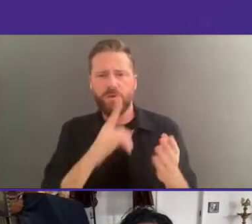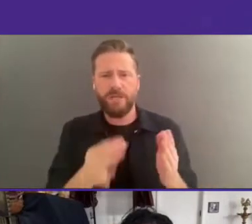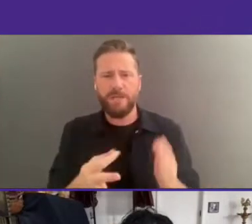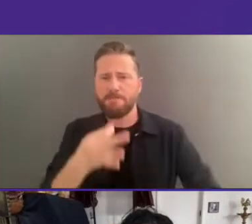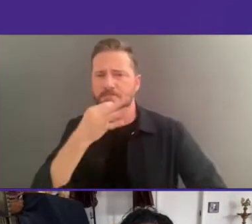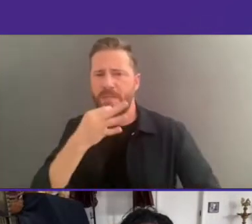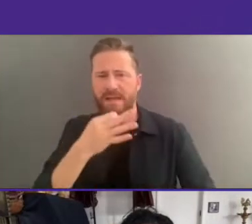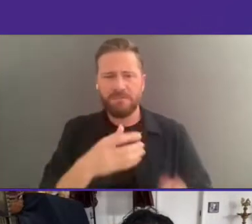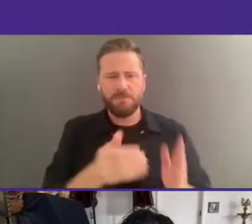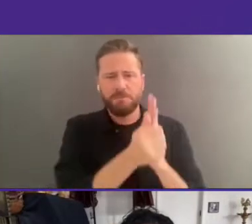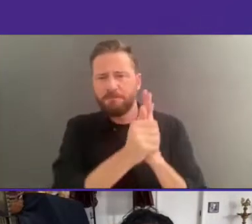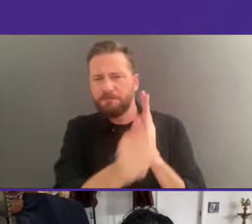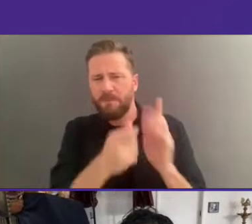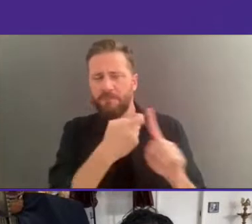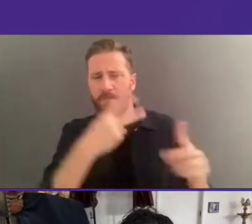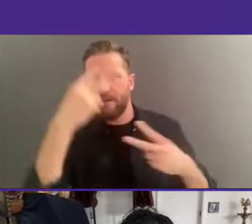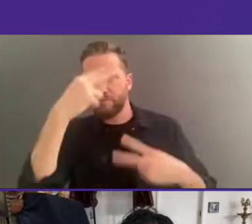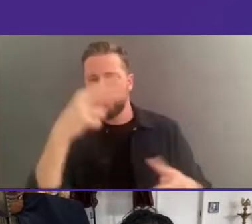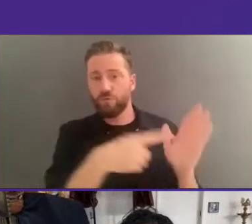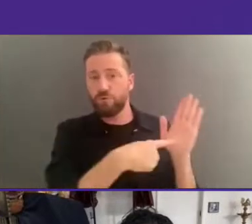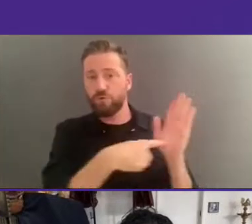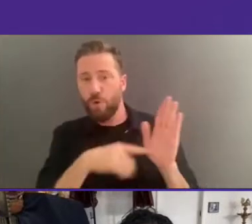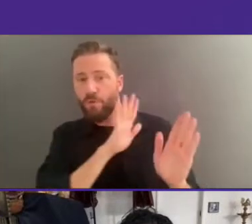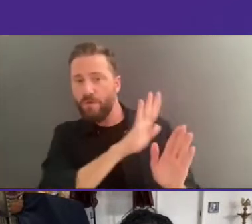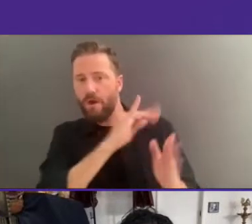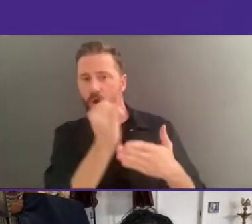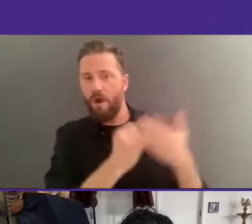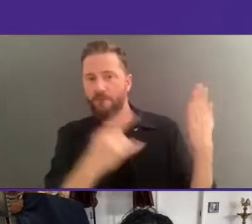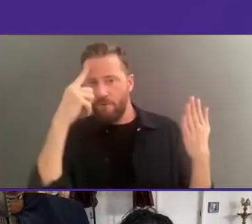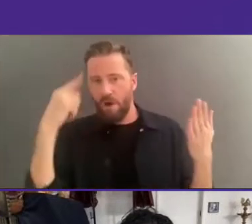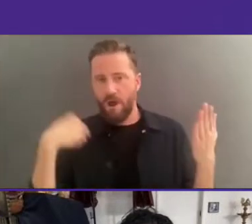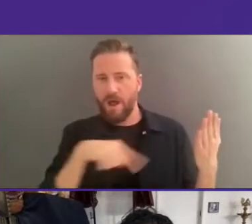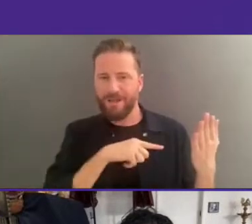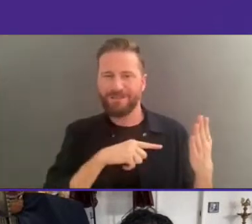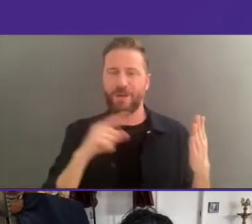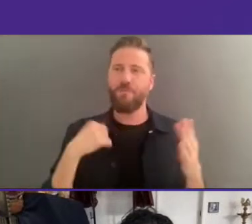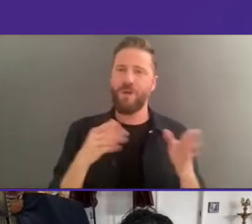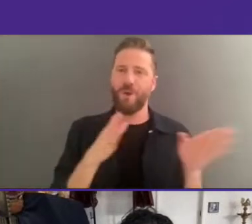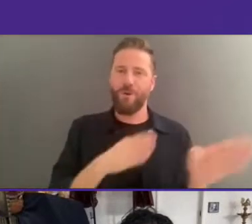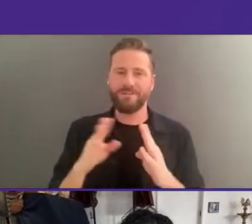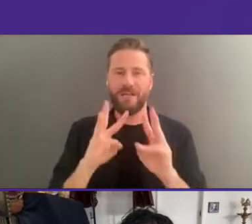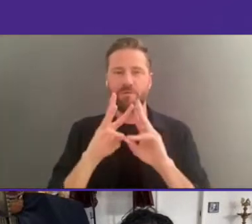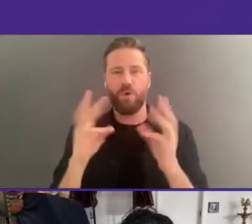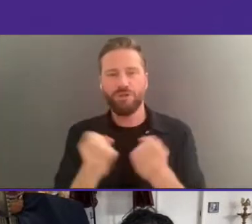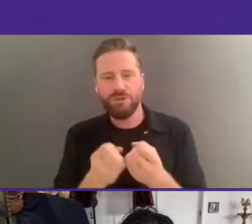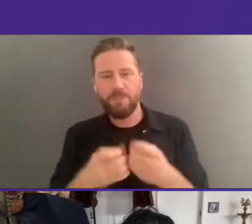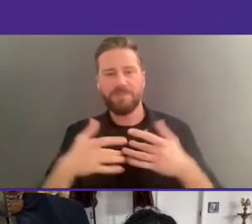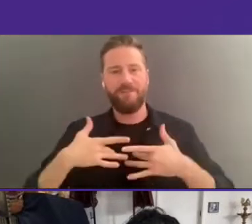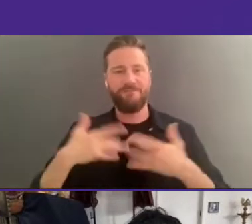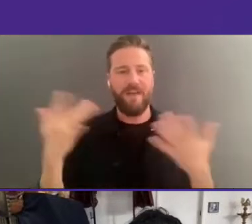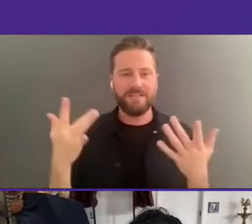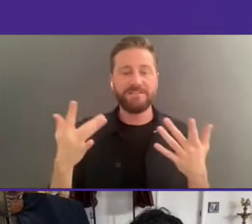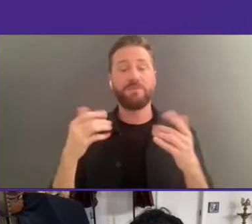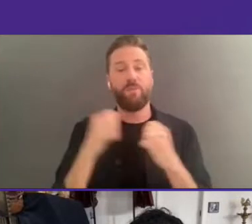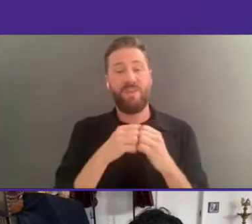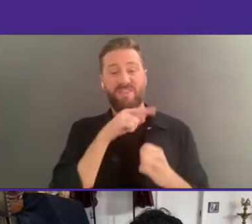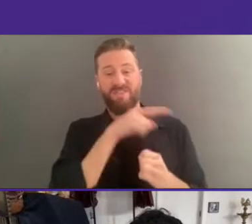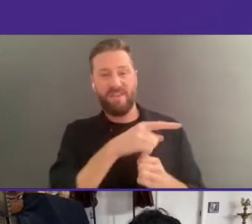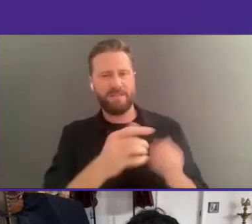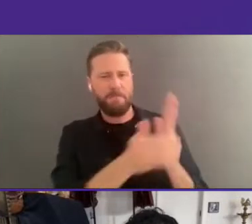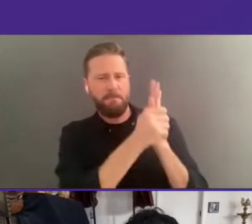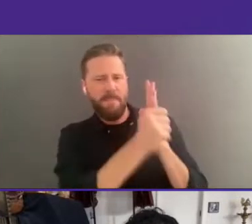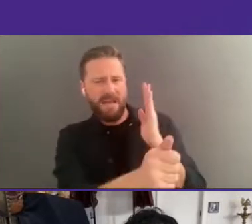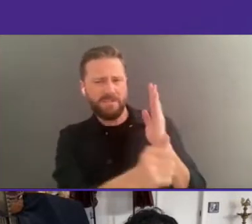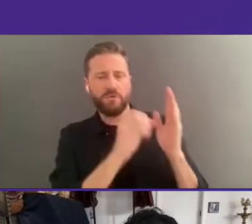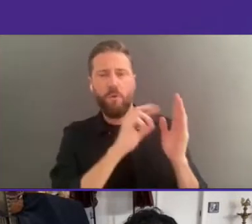us. And we organize workshops and events and performances, either with these masters or with local